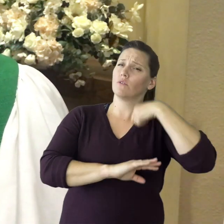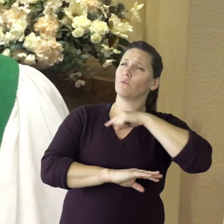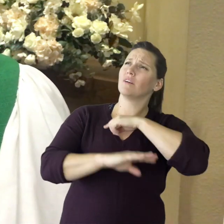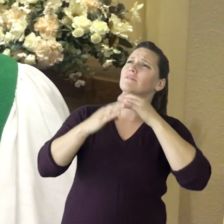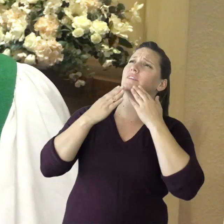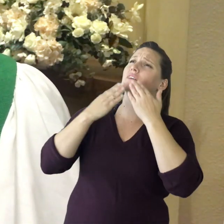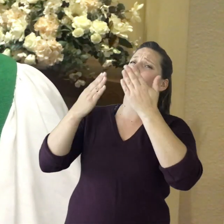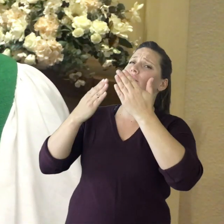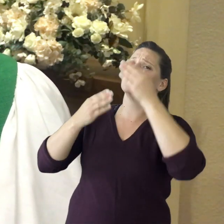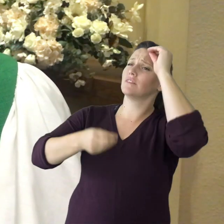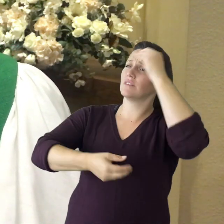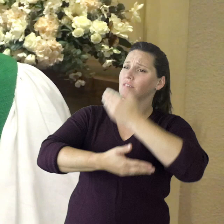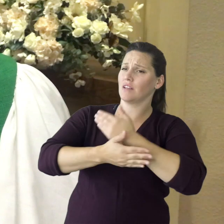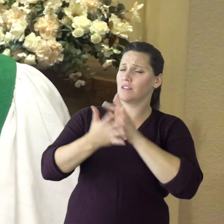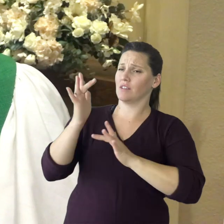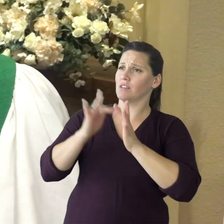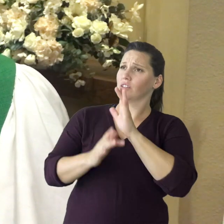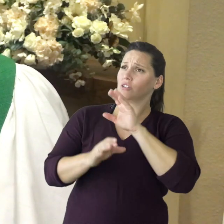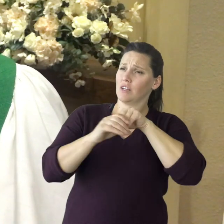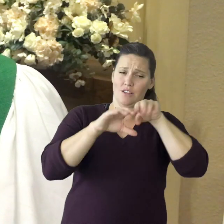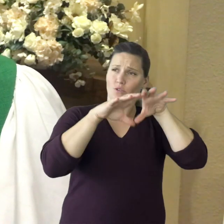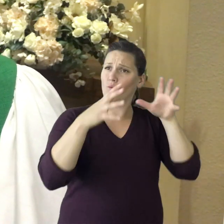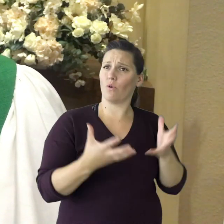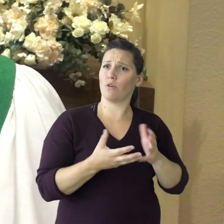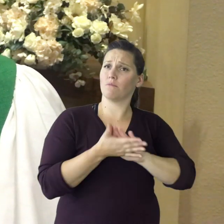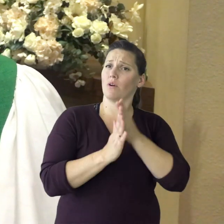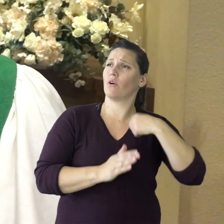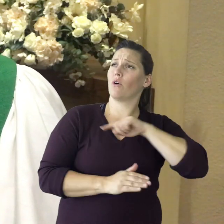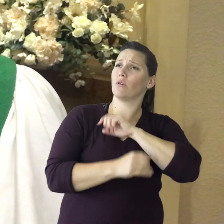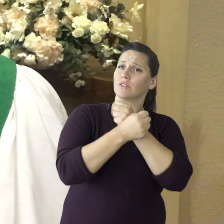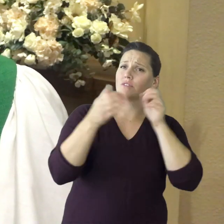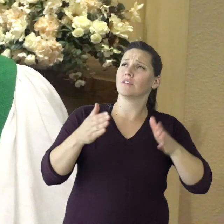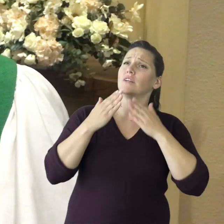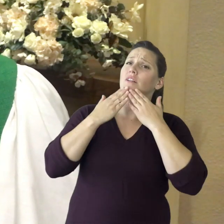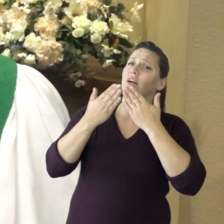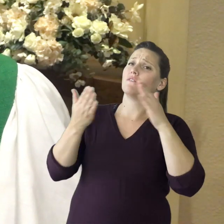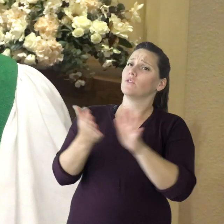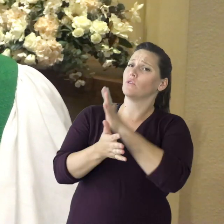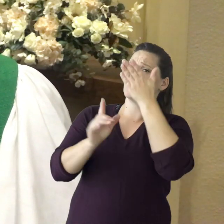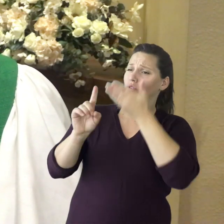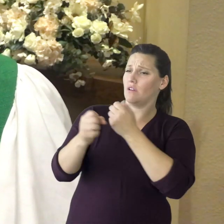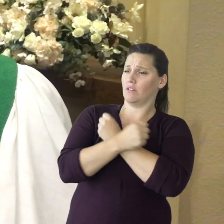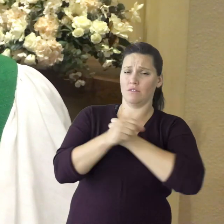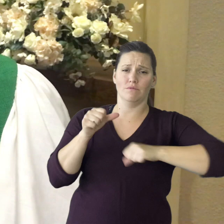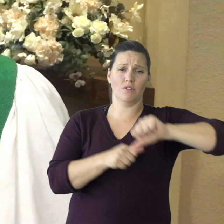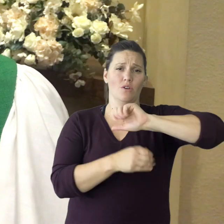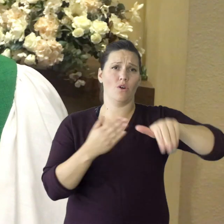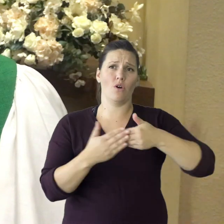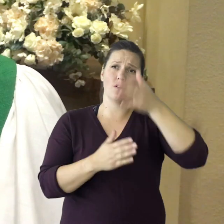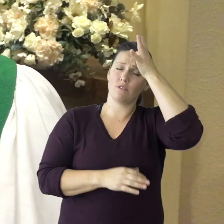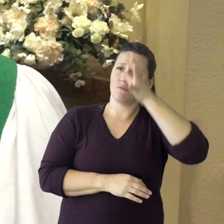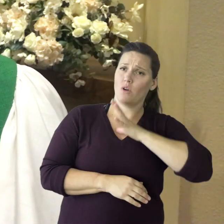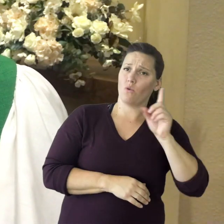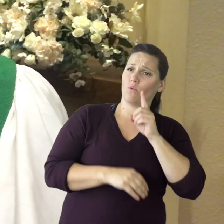God the Father, we thank you for sending your Son Jesus into the world to be our Savior. We thank and praise you for your love